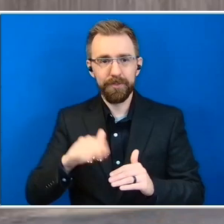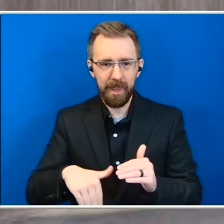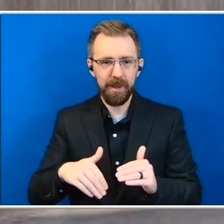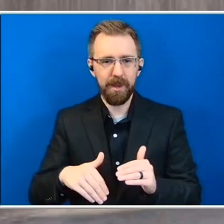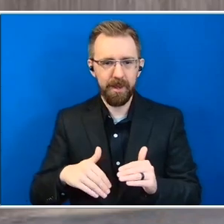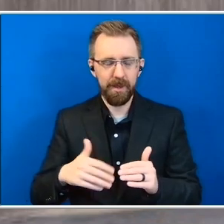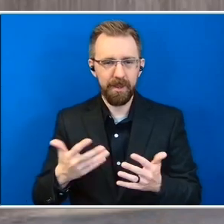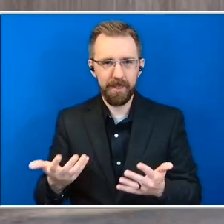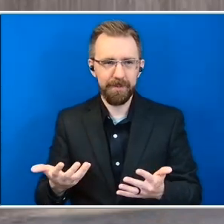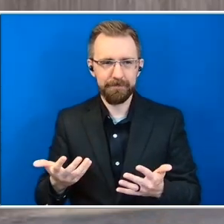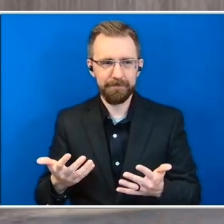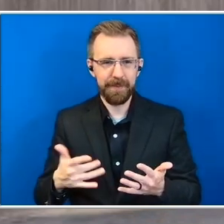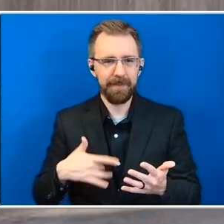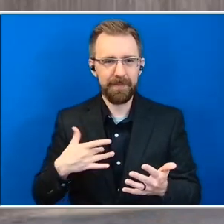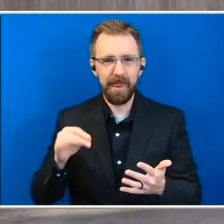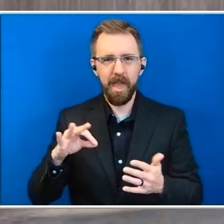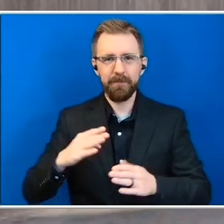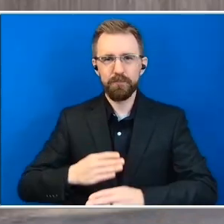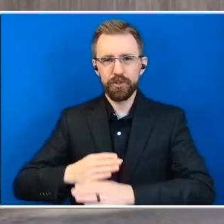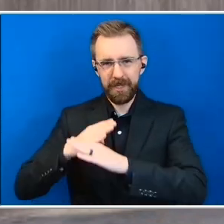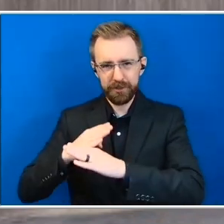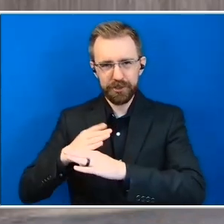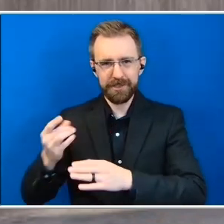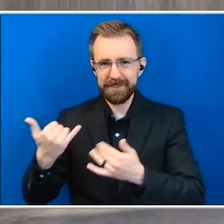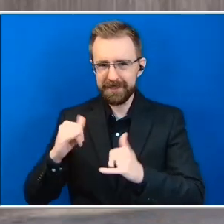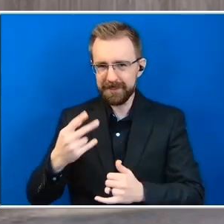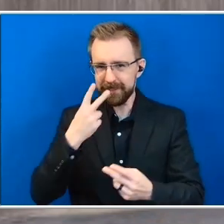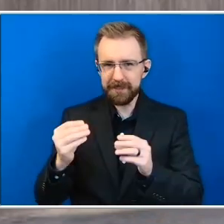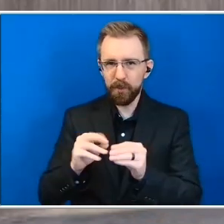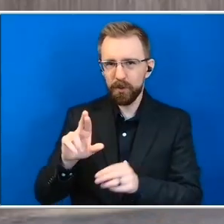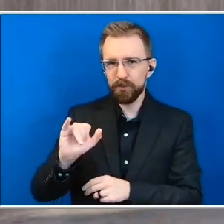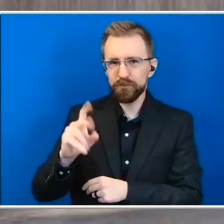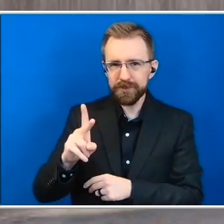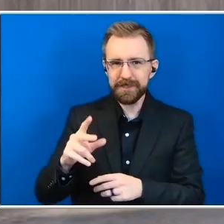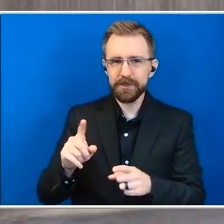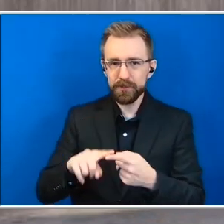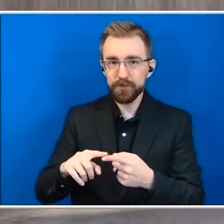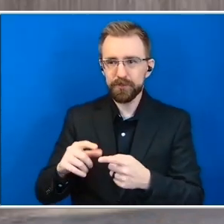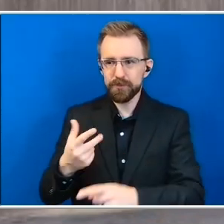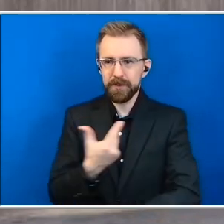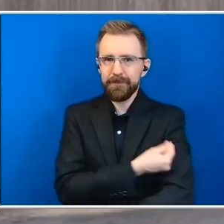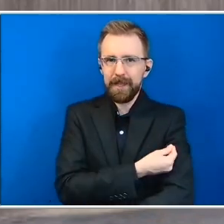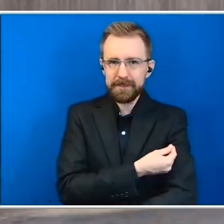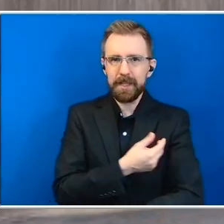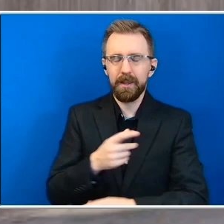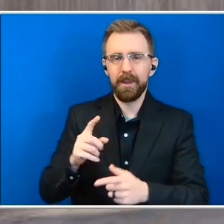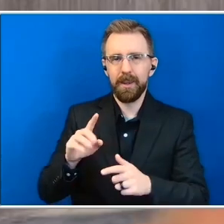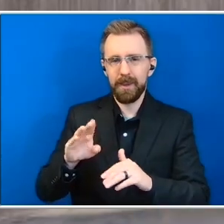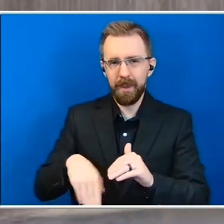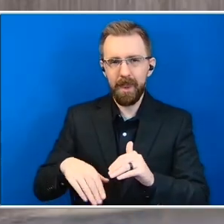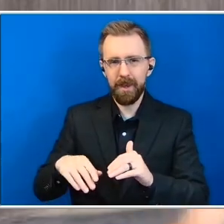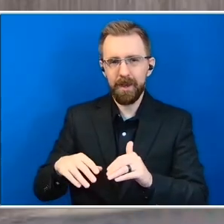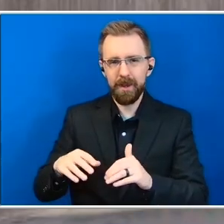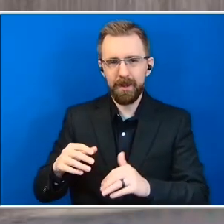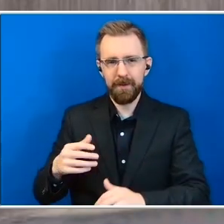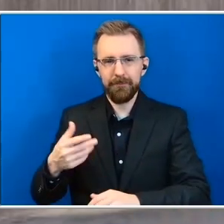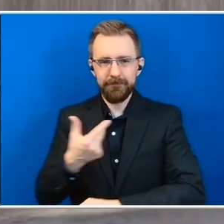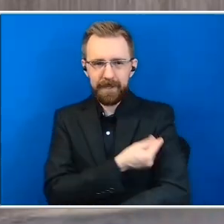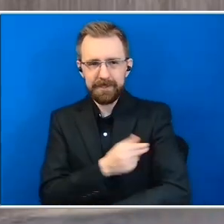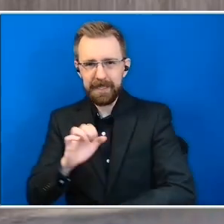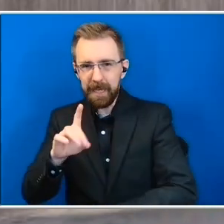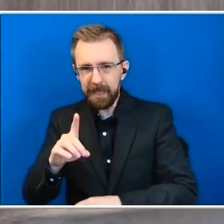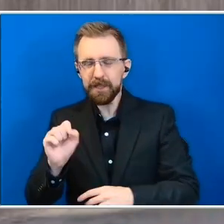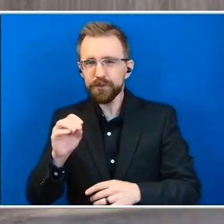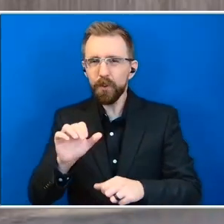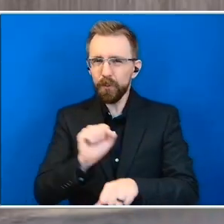a feeling of protection. They're still seeing more risk in getting the vaccine than in getting vaccinated. So a lot of work is in that